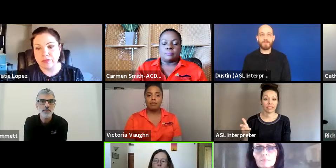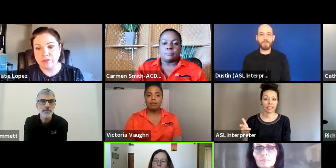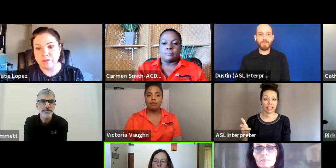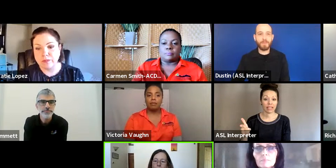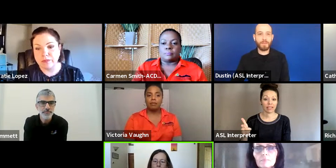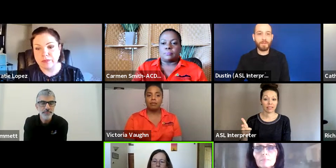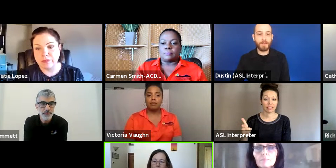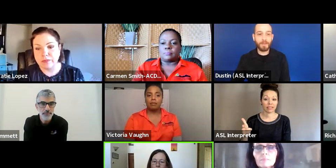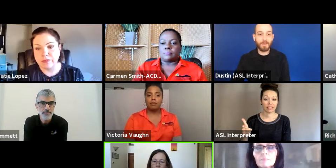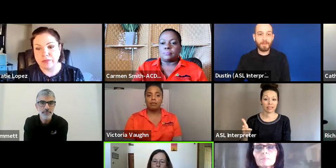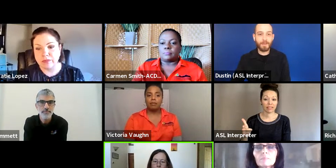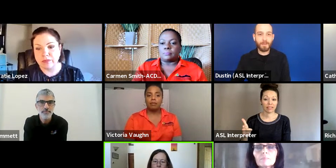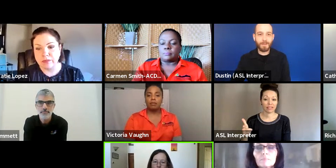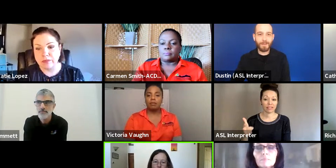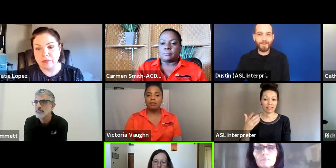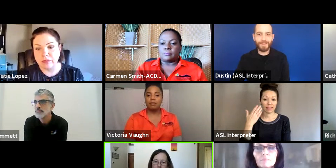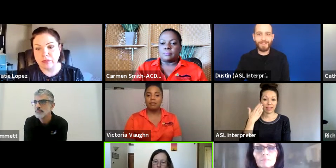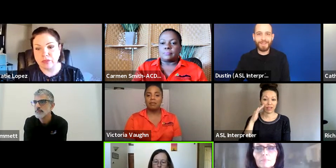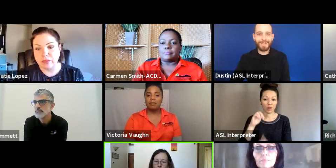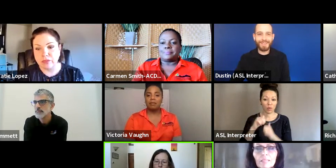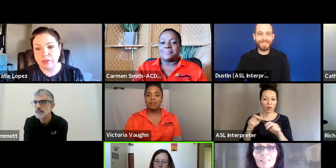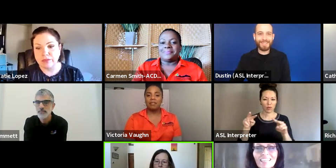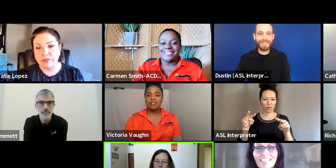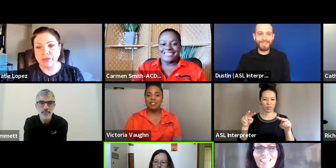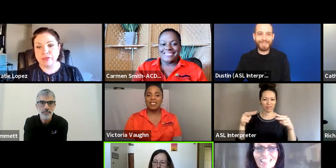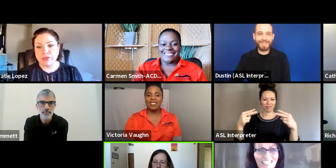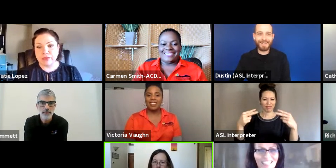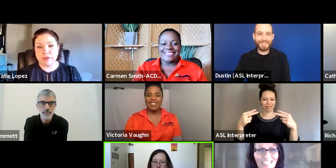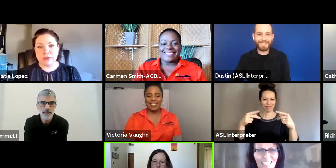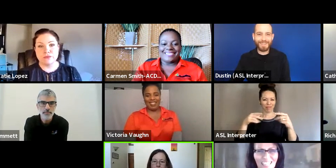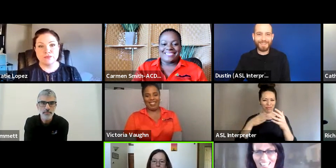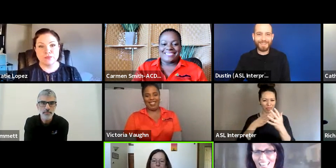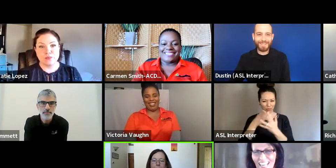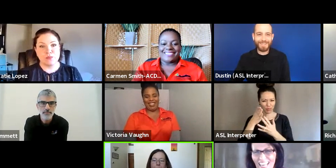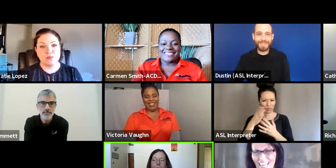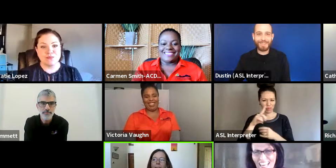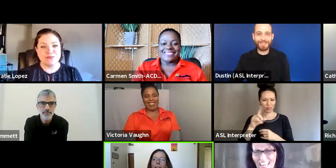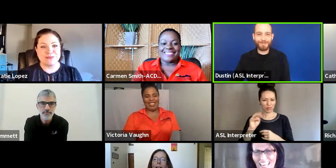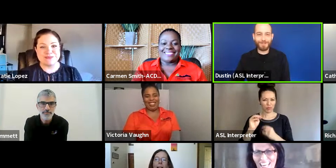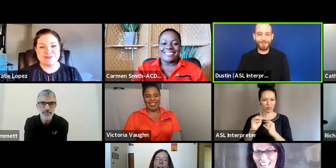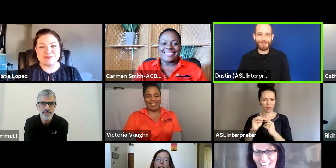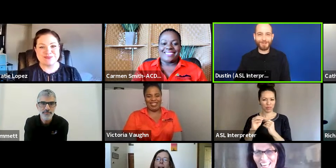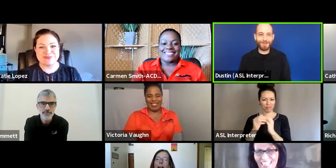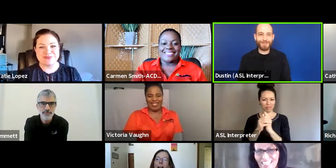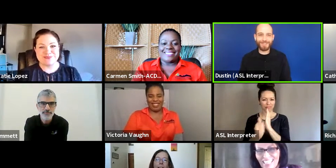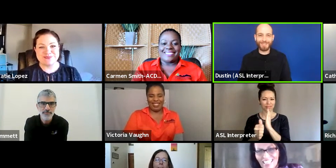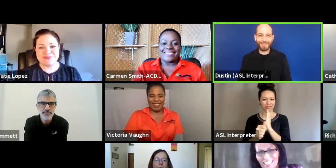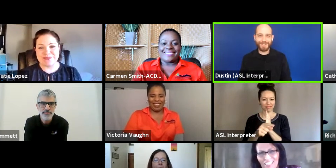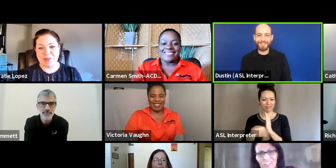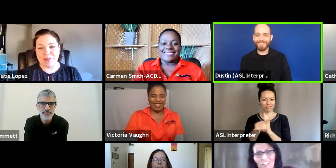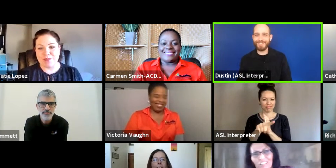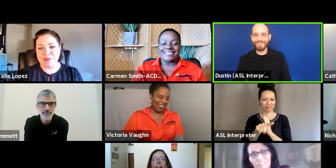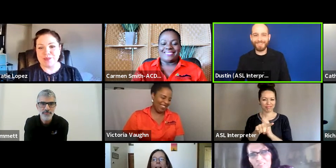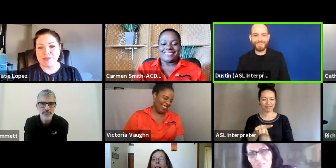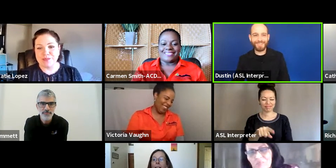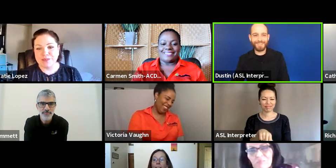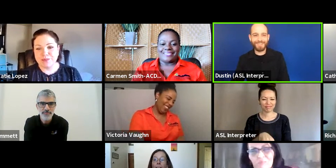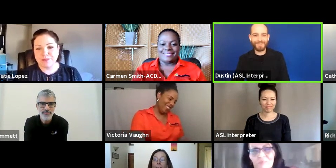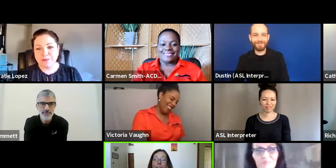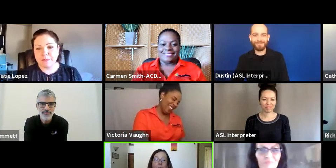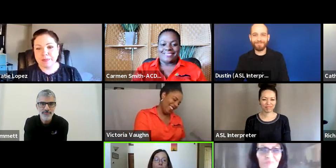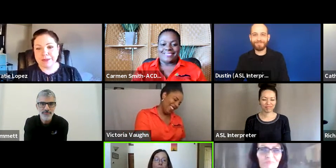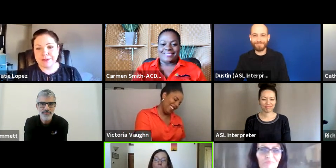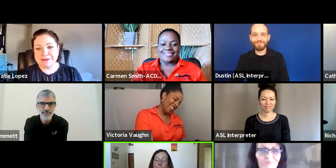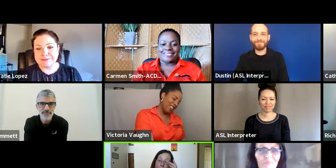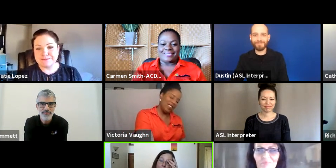I'm not sure how you guys can give each other the eye on Zoom. That's really talented. This is Commissioner Cienko. I second that.